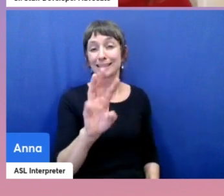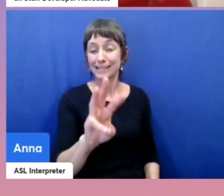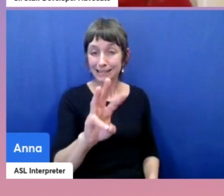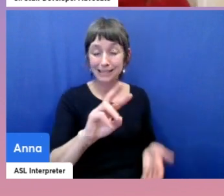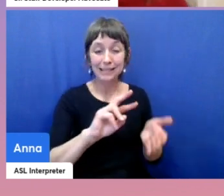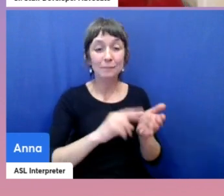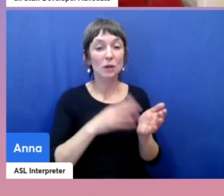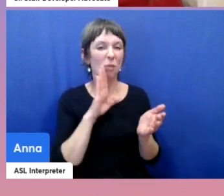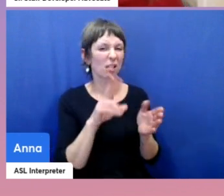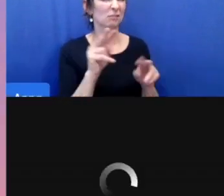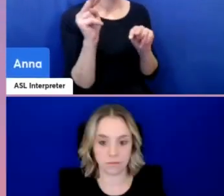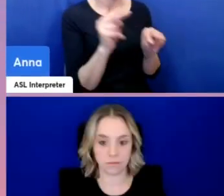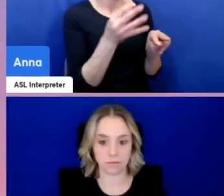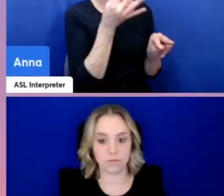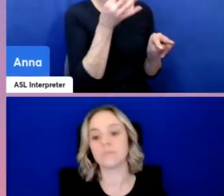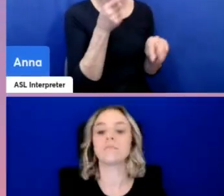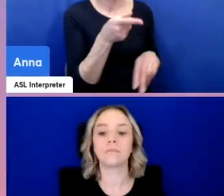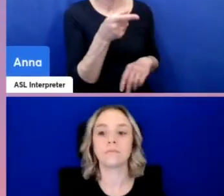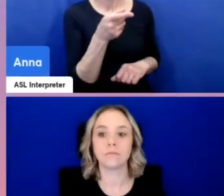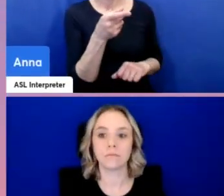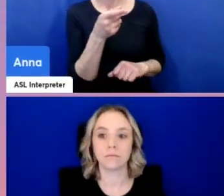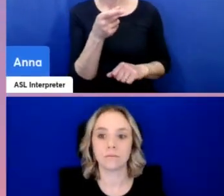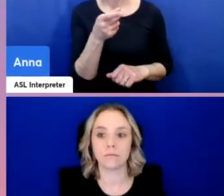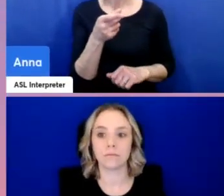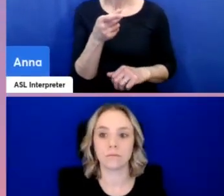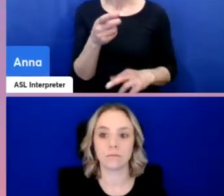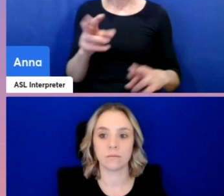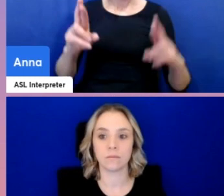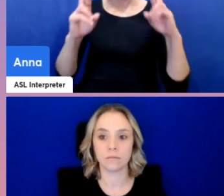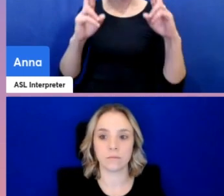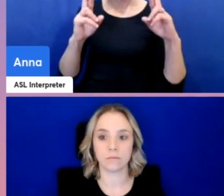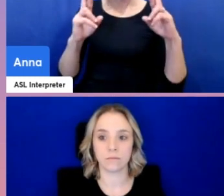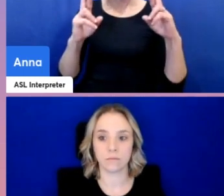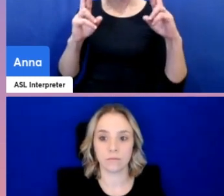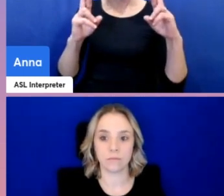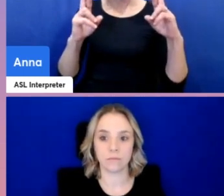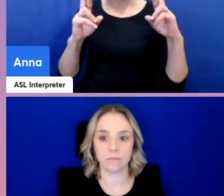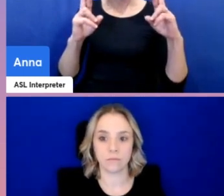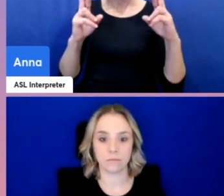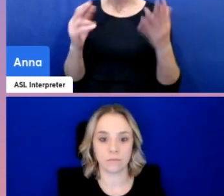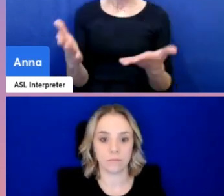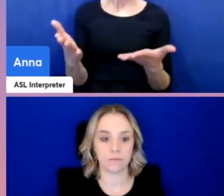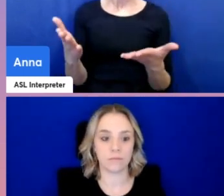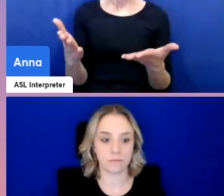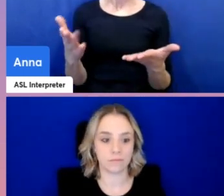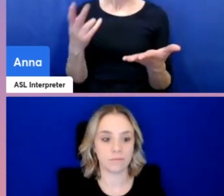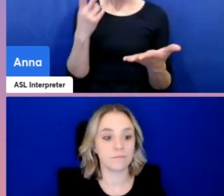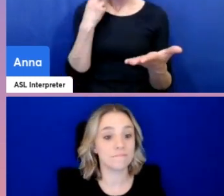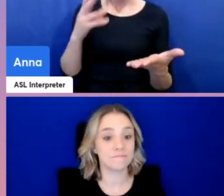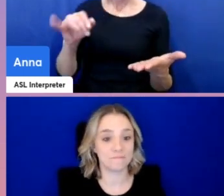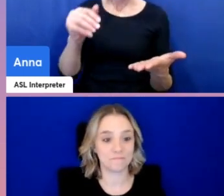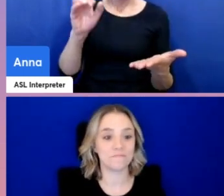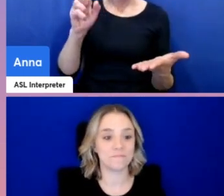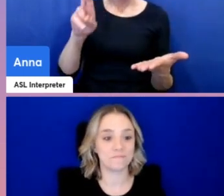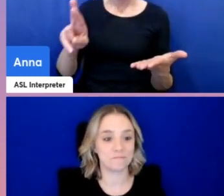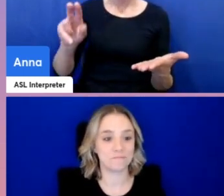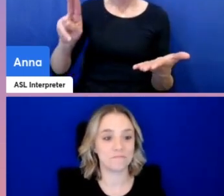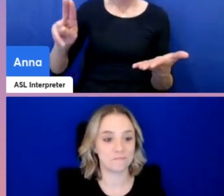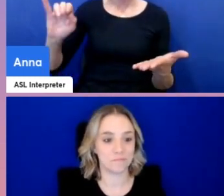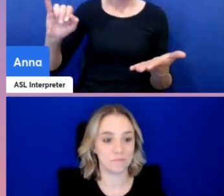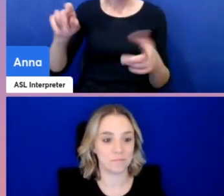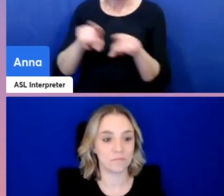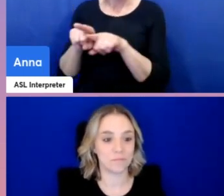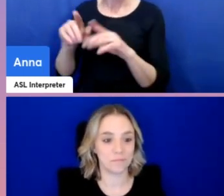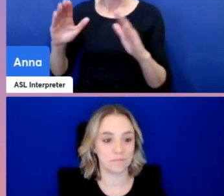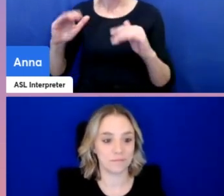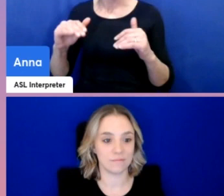So we will go there in a sec. Fingers crossed. We see the Jaeger UI, so as expected,